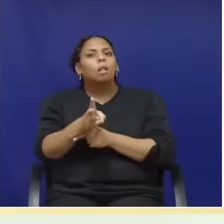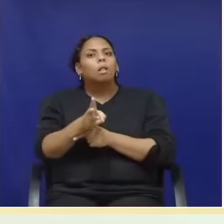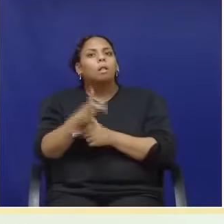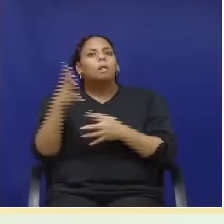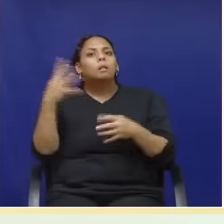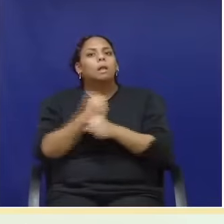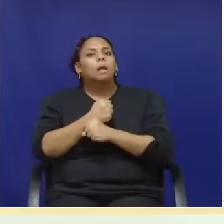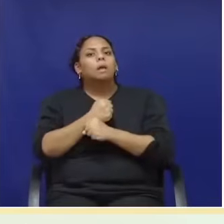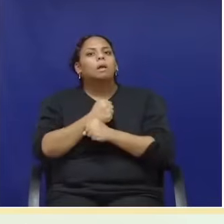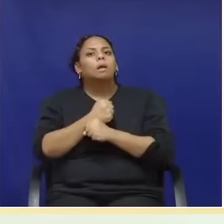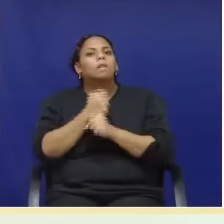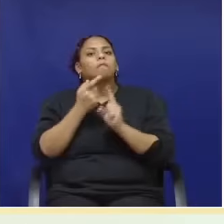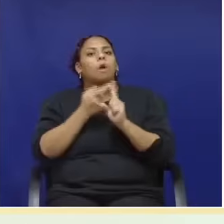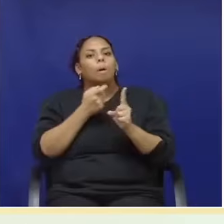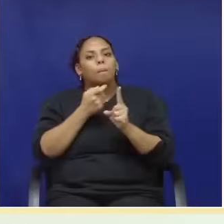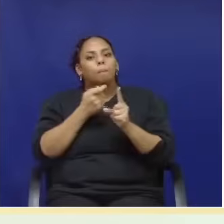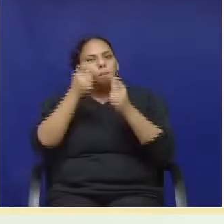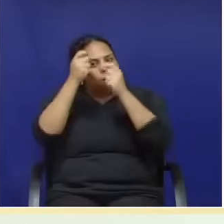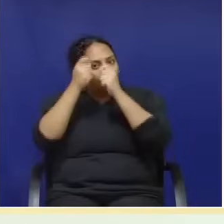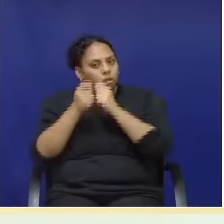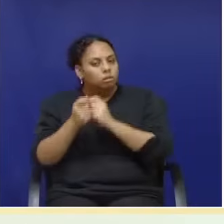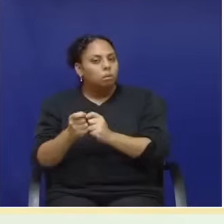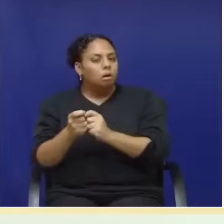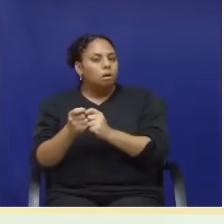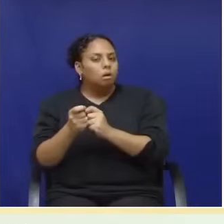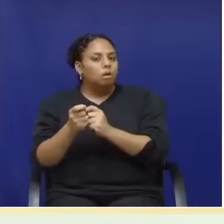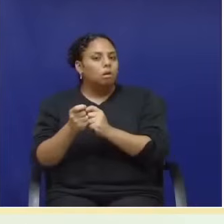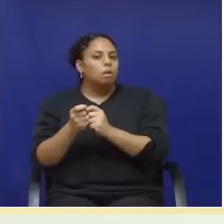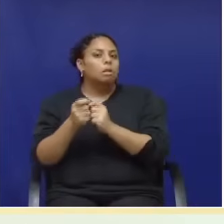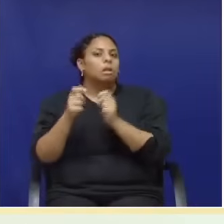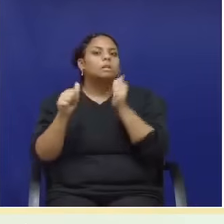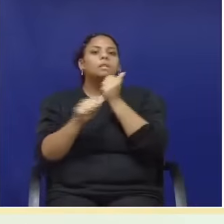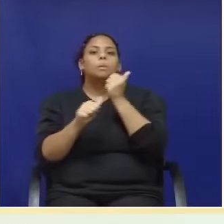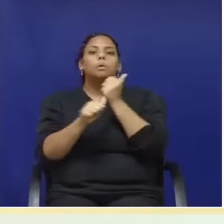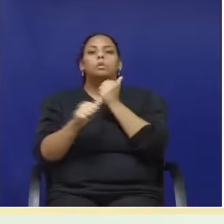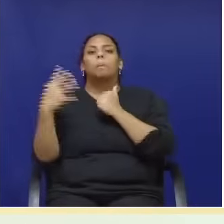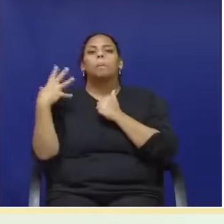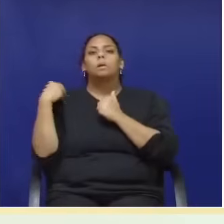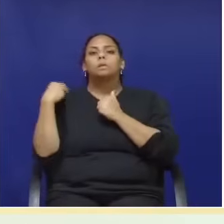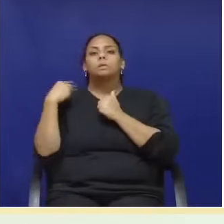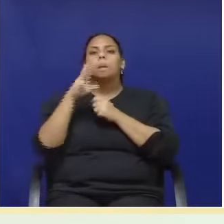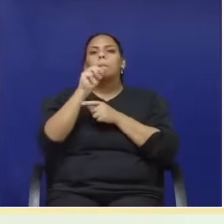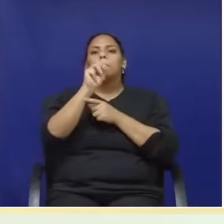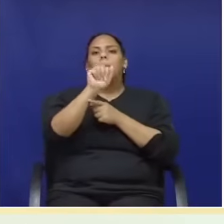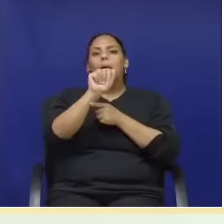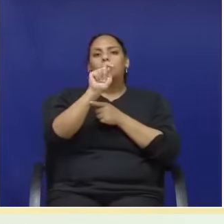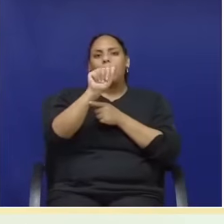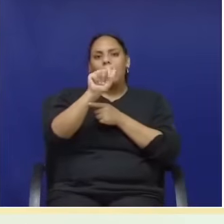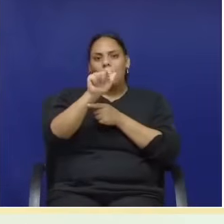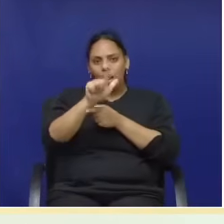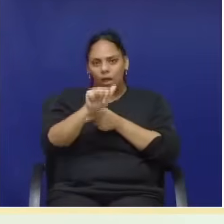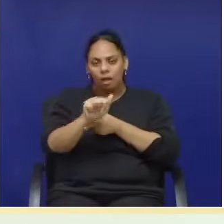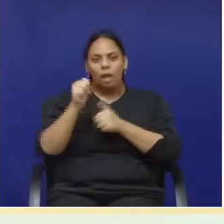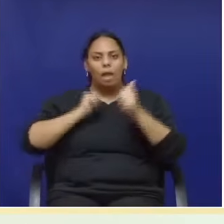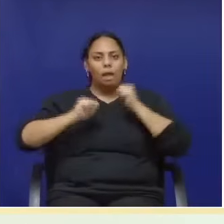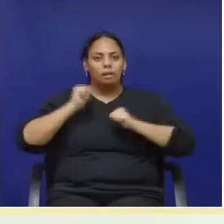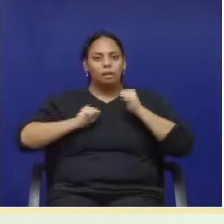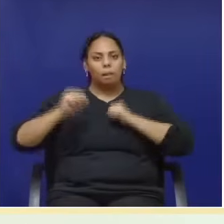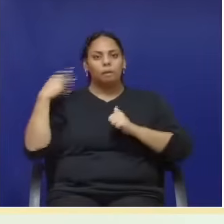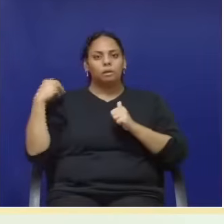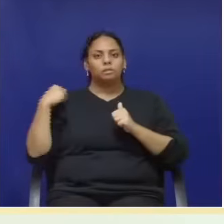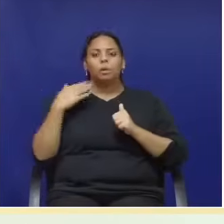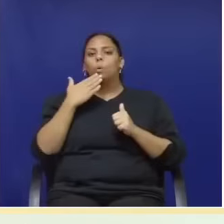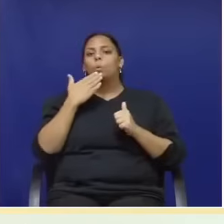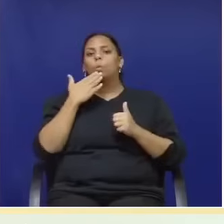taken by the Honourable Deputy Minister Matale. The Acting Minister is attending